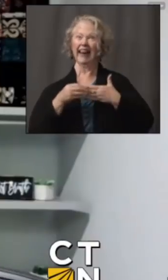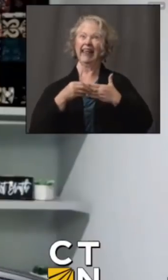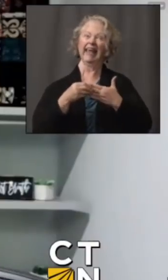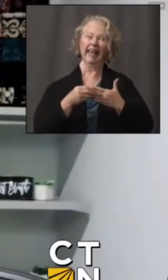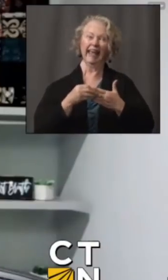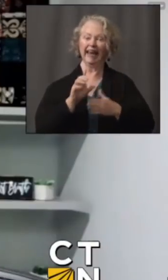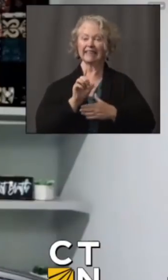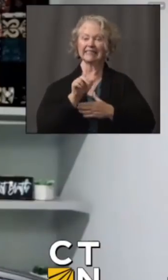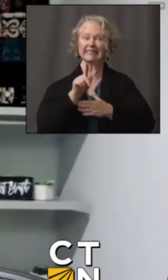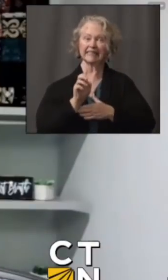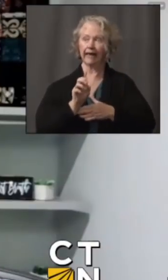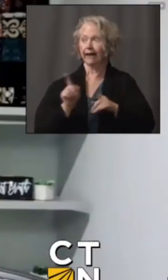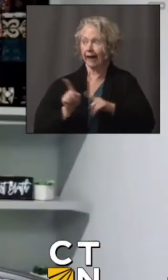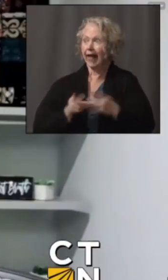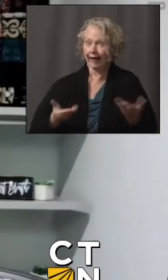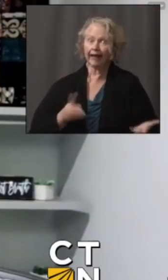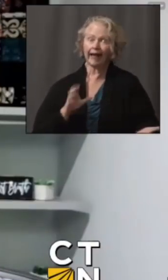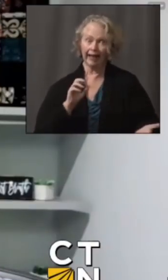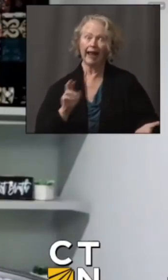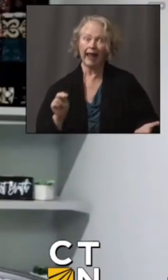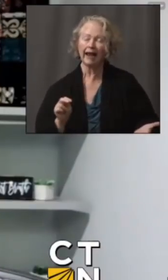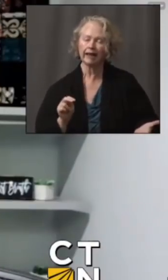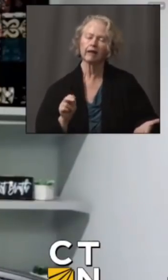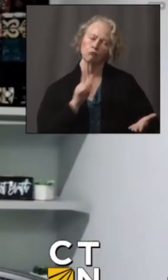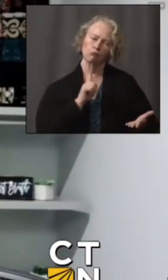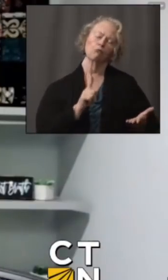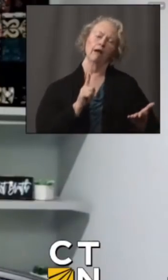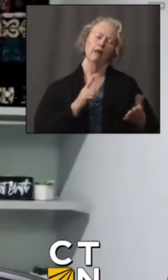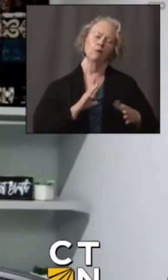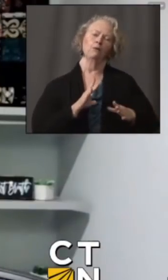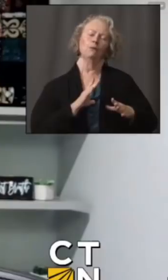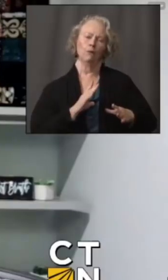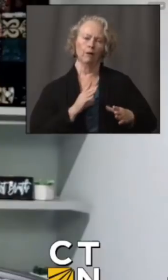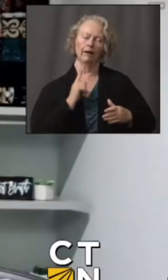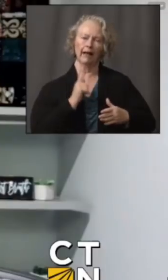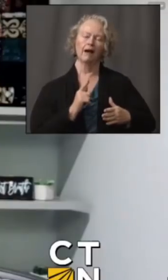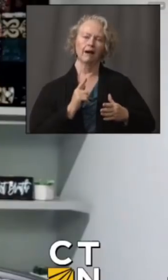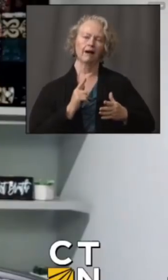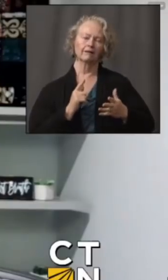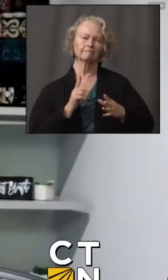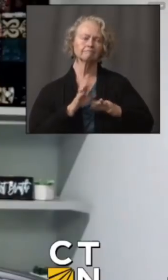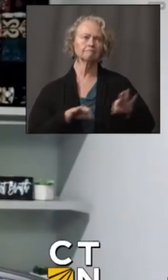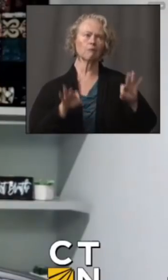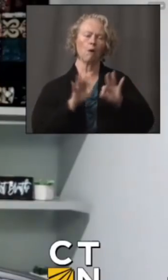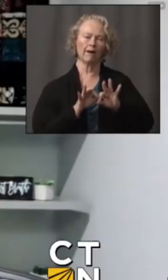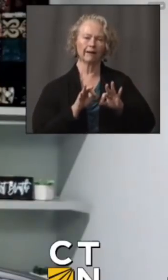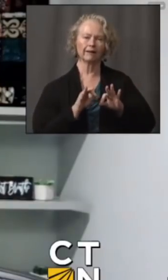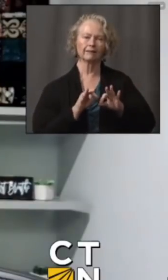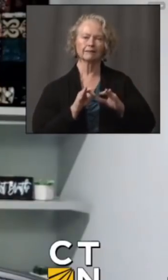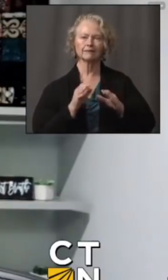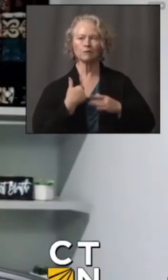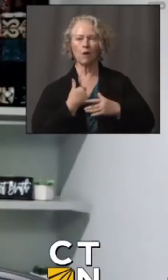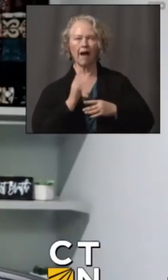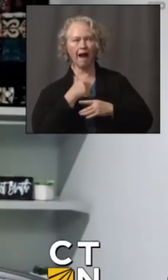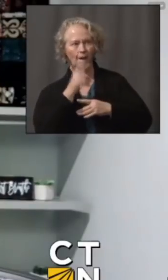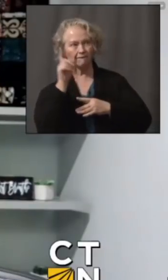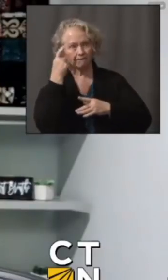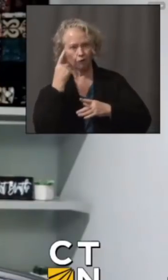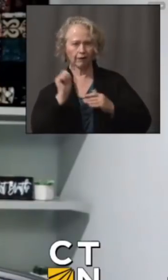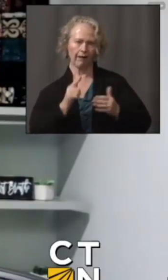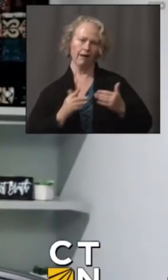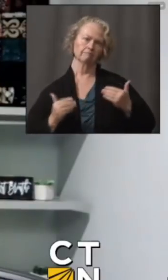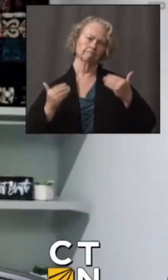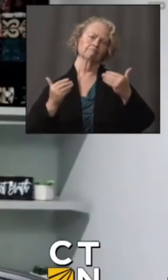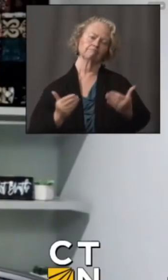to be invaluable, really, as we try to think about how the federal government can be of the greatest assistance. So we